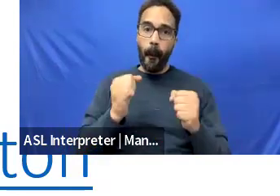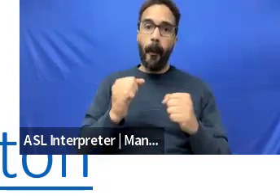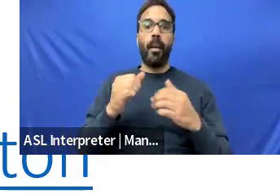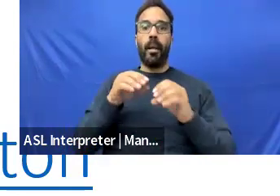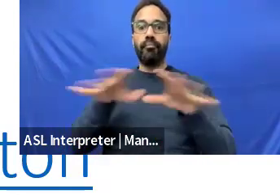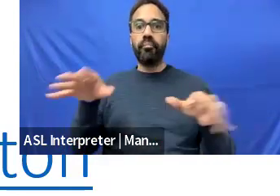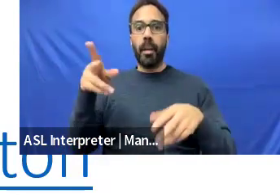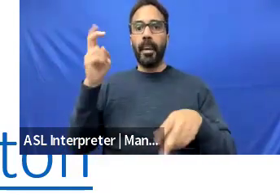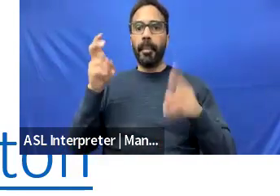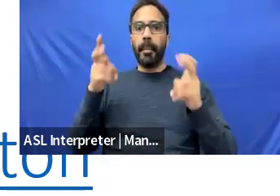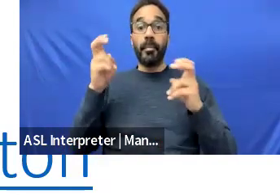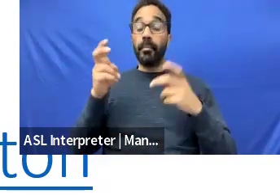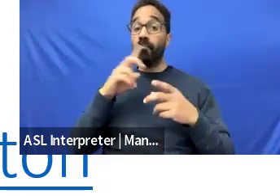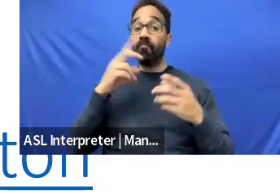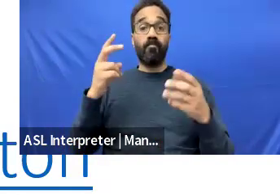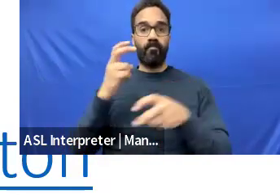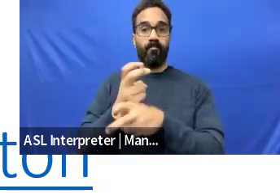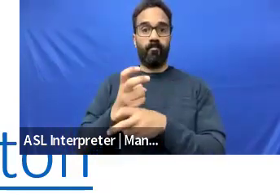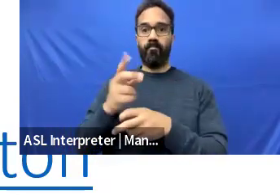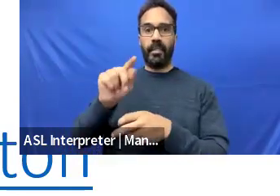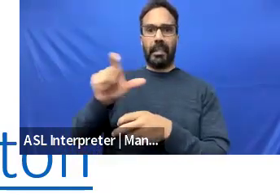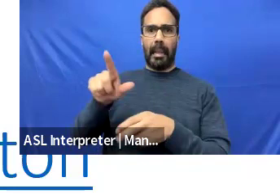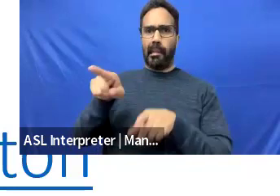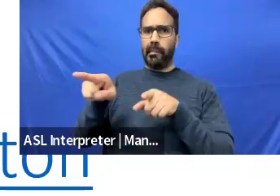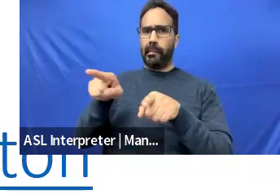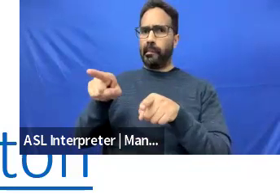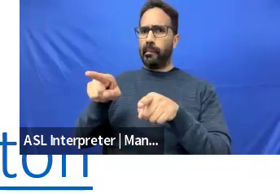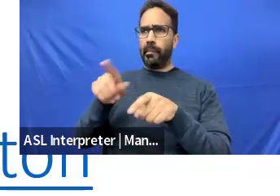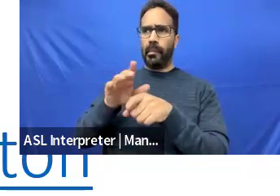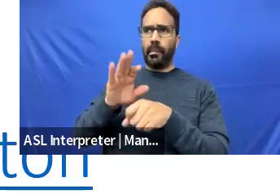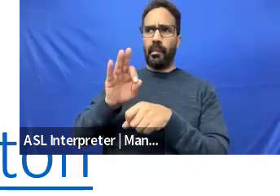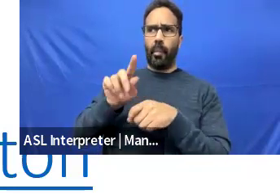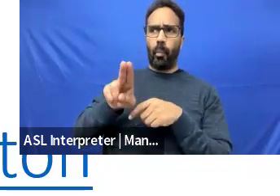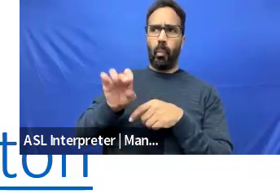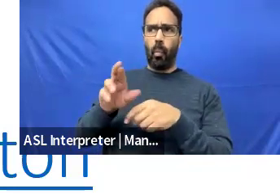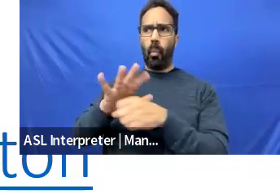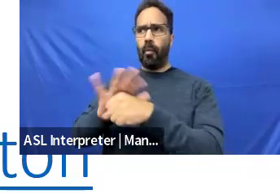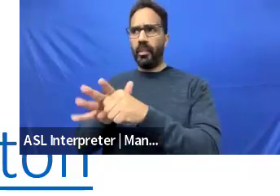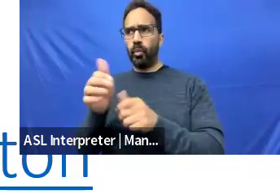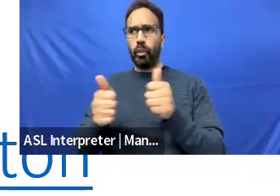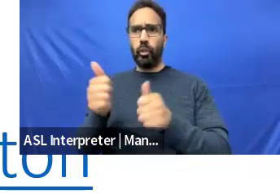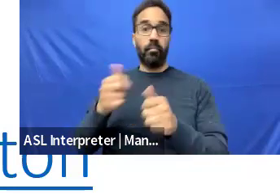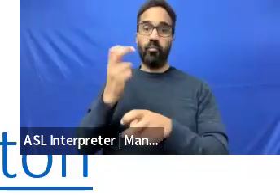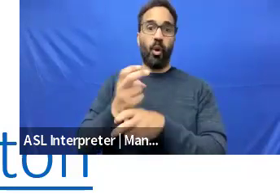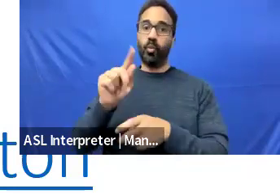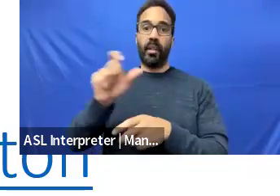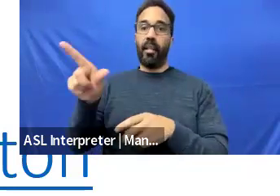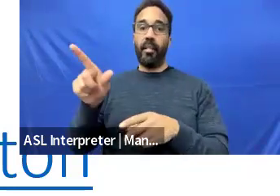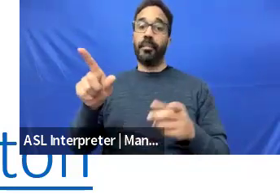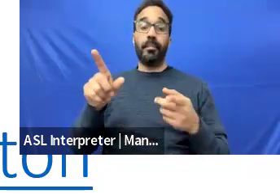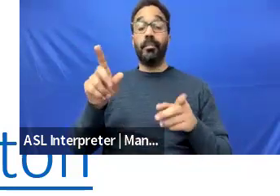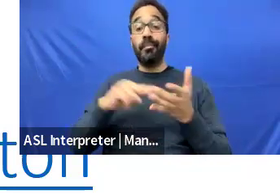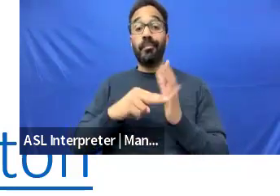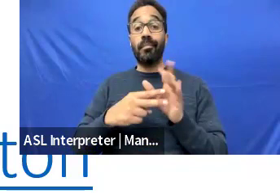differentiating from the flu and COVID. And, we're just not seeing the data reflective of our loved ones around us who